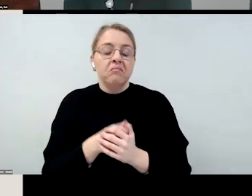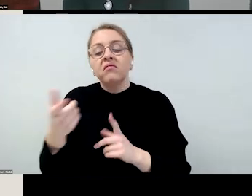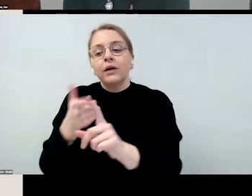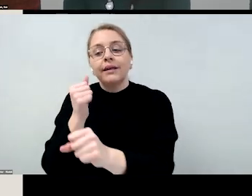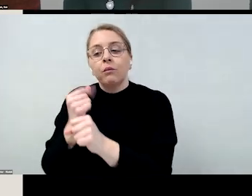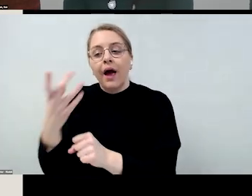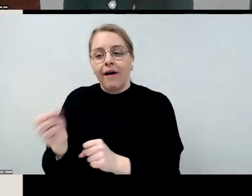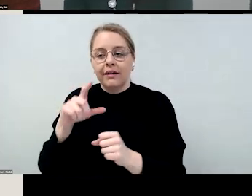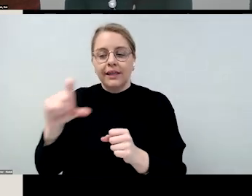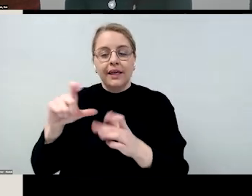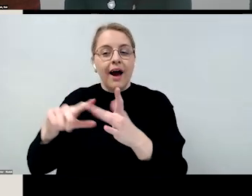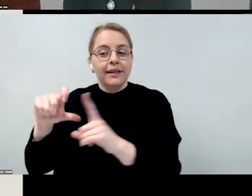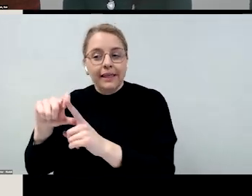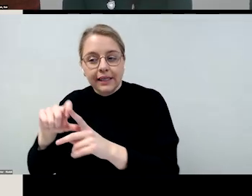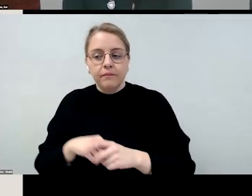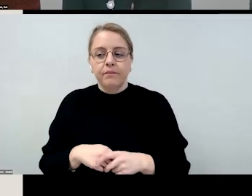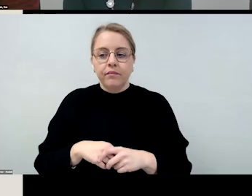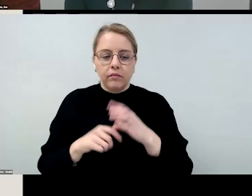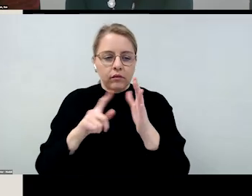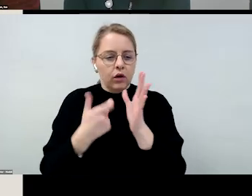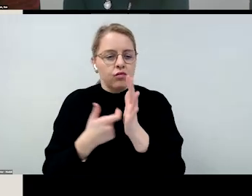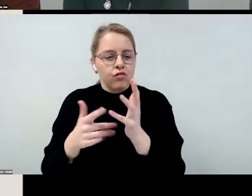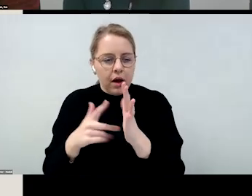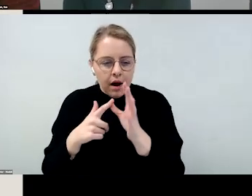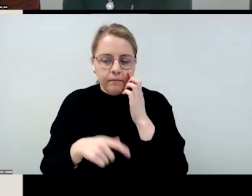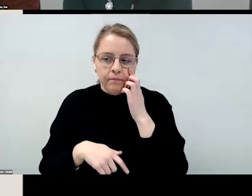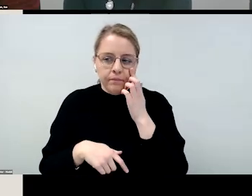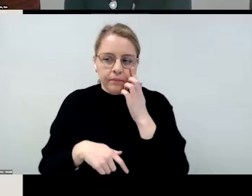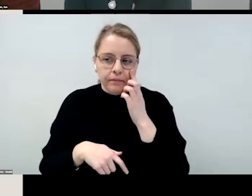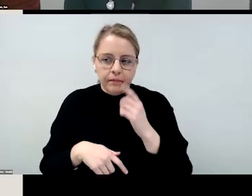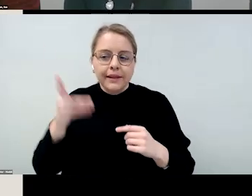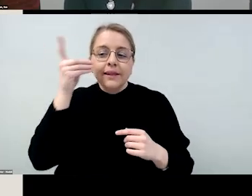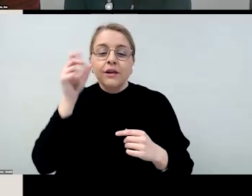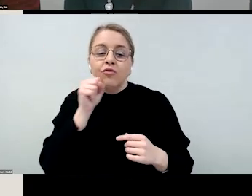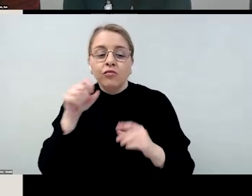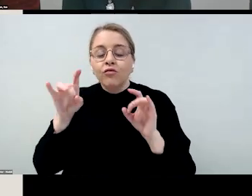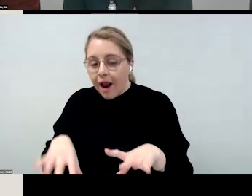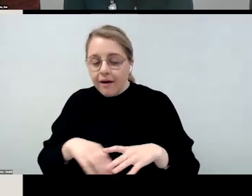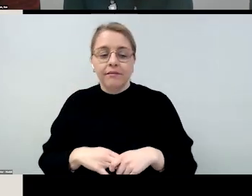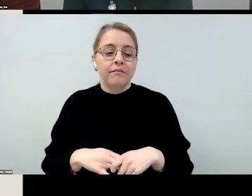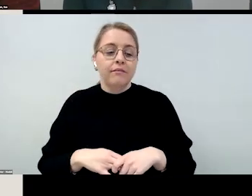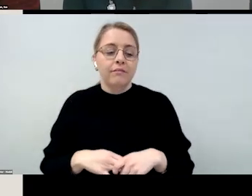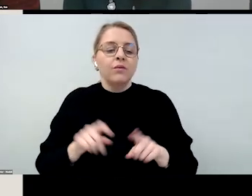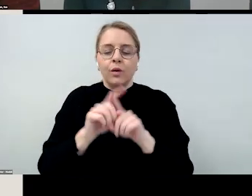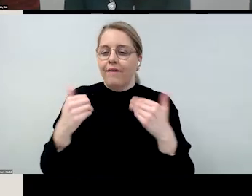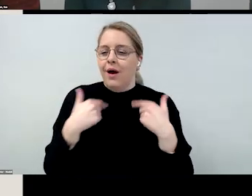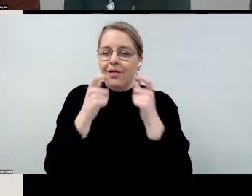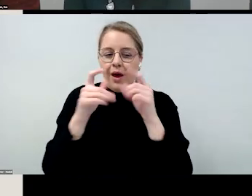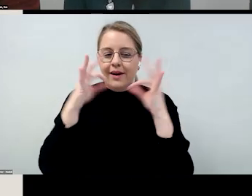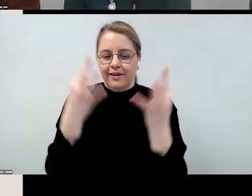example, we have CID, ARUMA, Down Syndrome Australia. We also have healthcare organisations